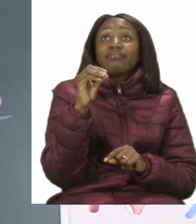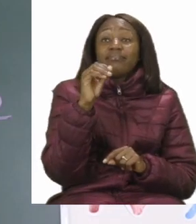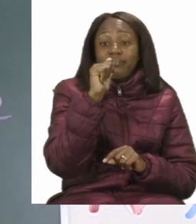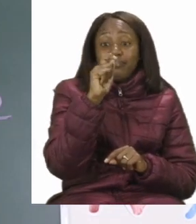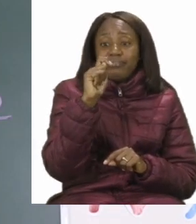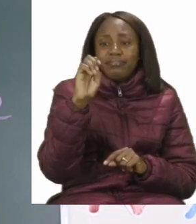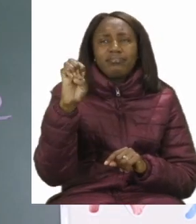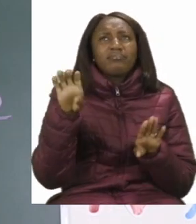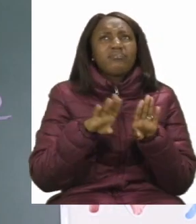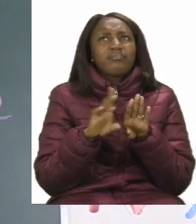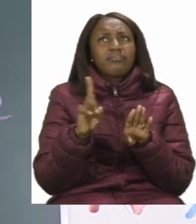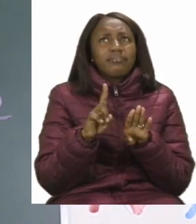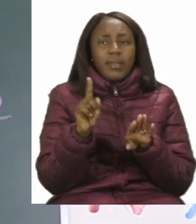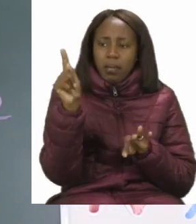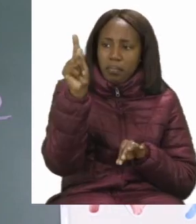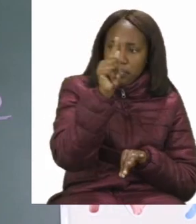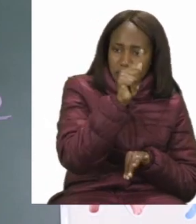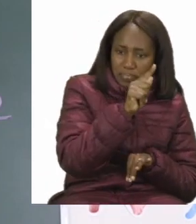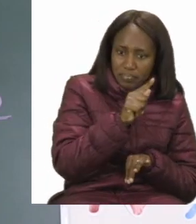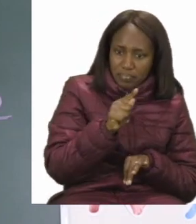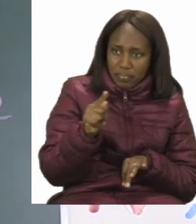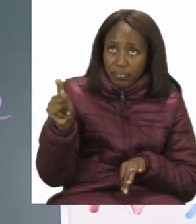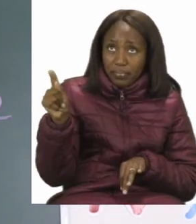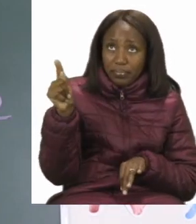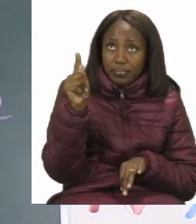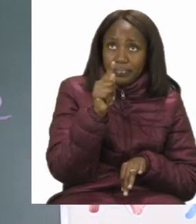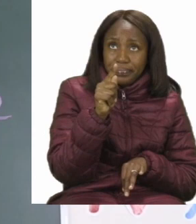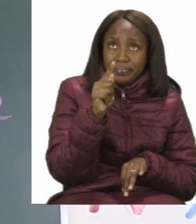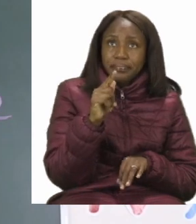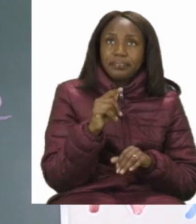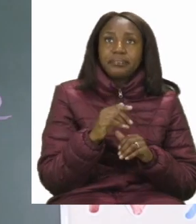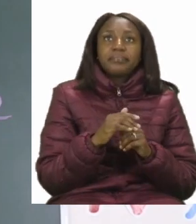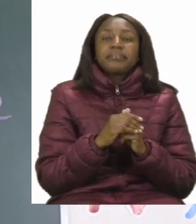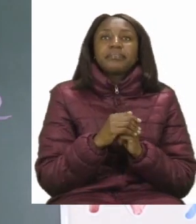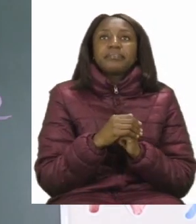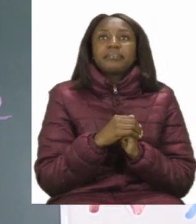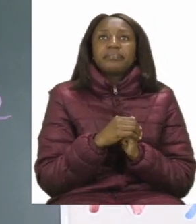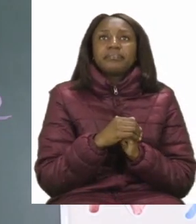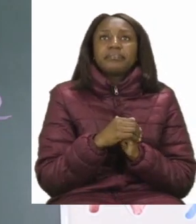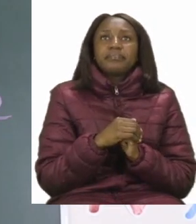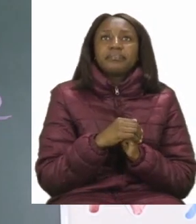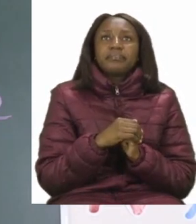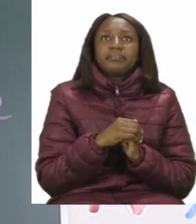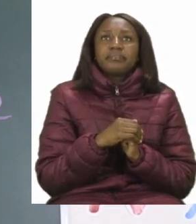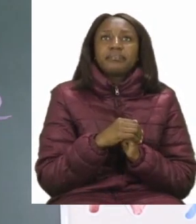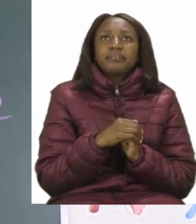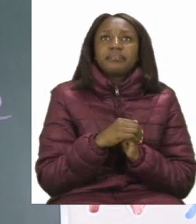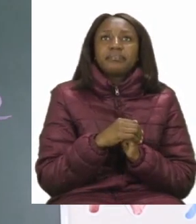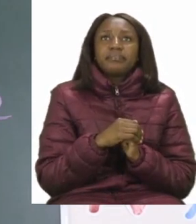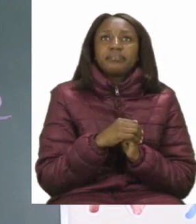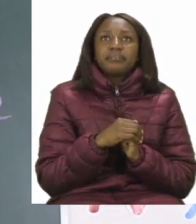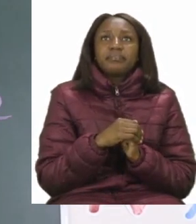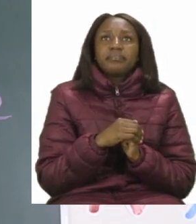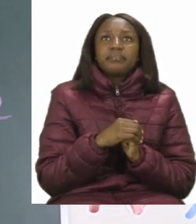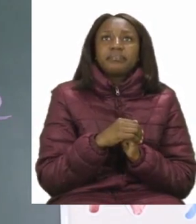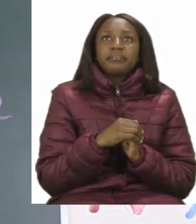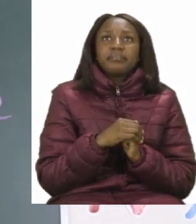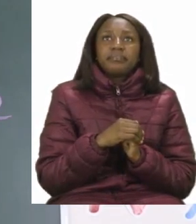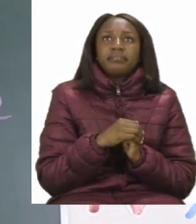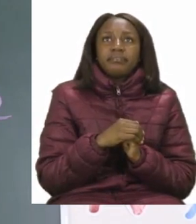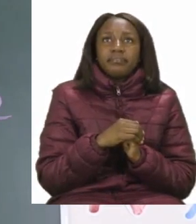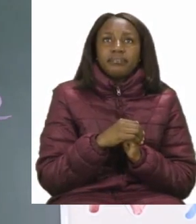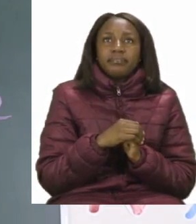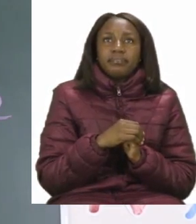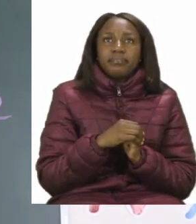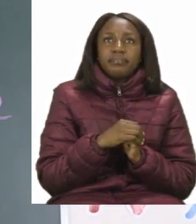next? Excellent. We have to circle it. So now we're going to go ahead and we are going